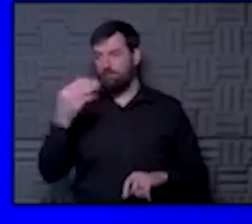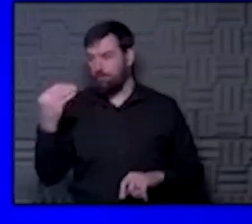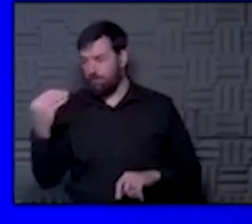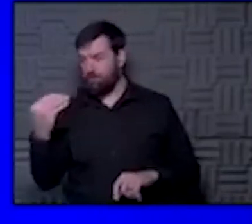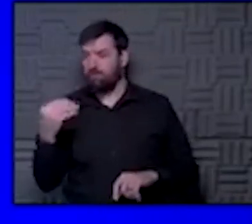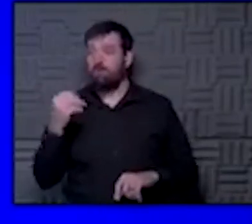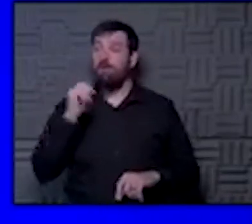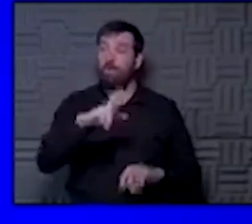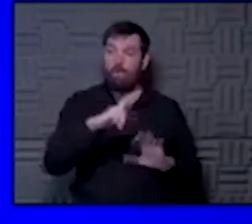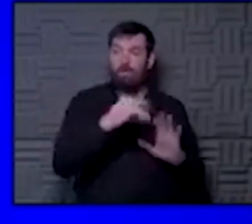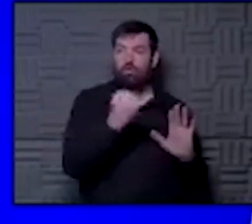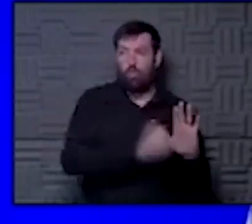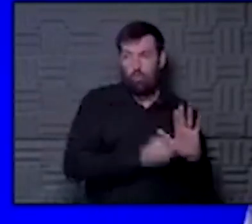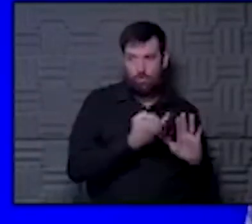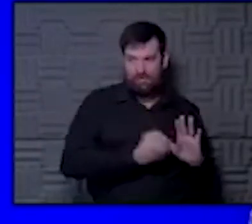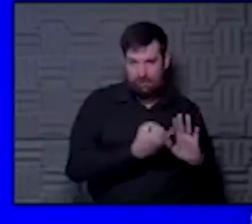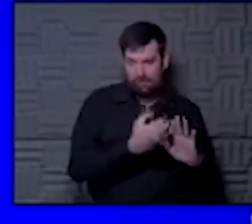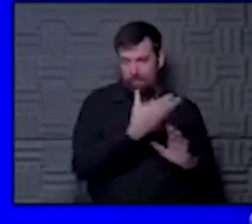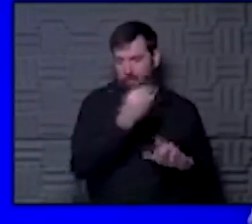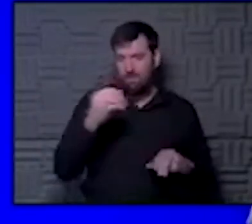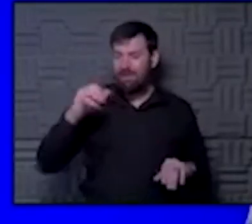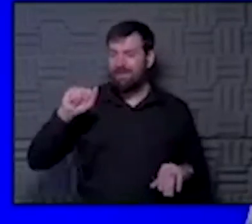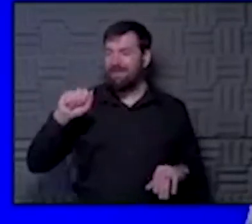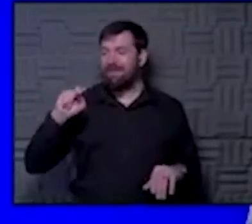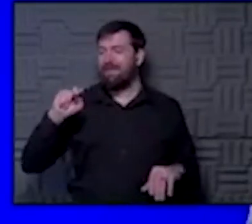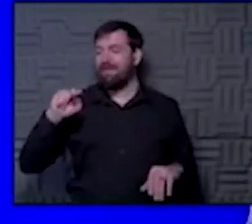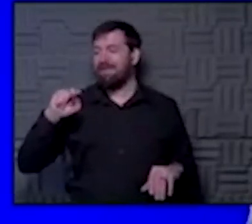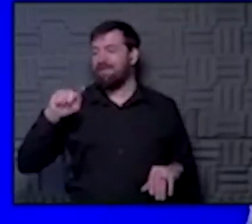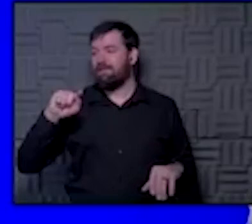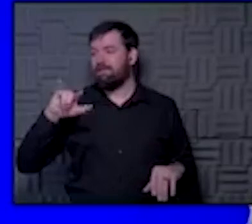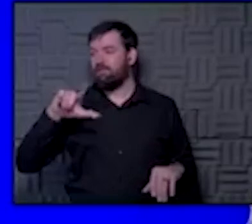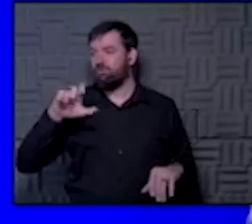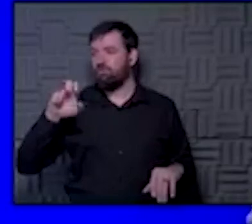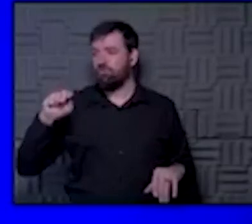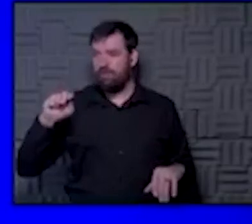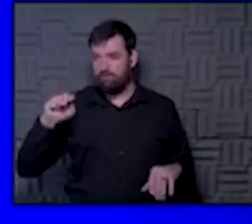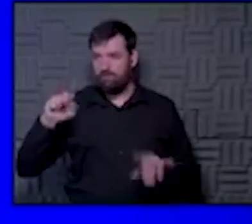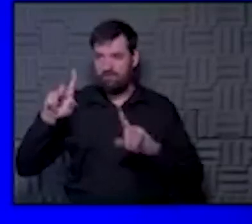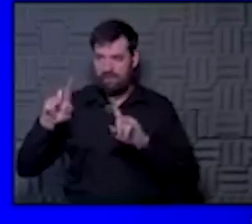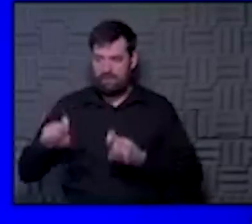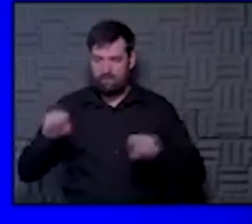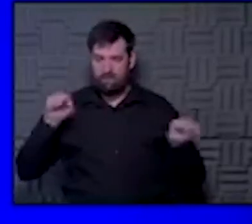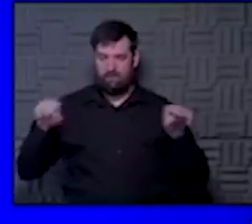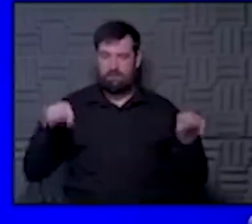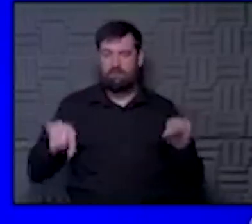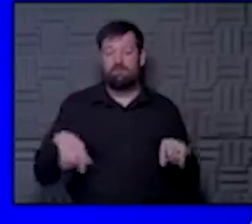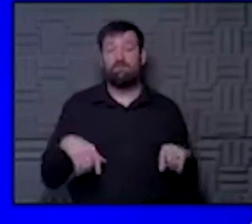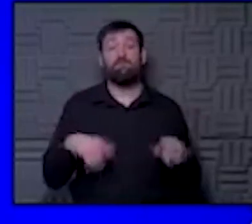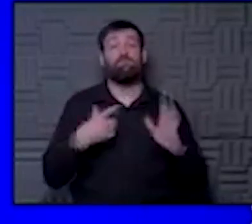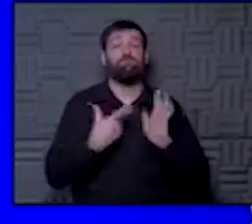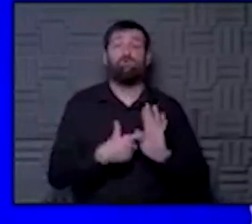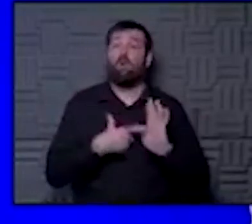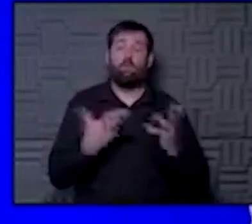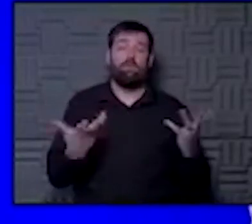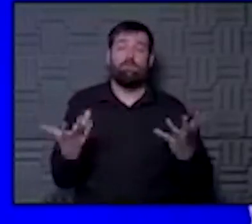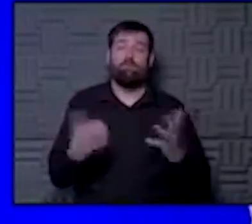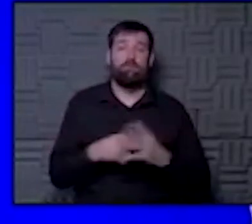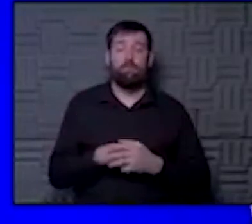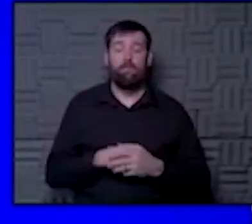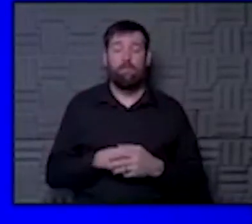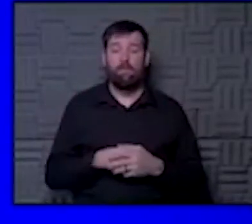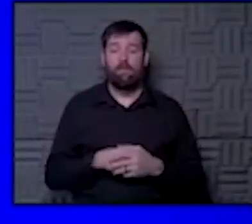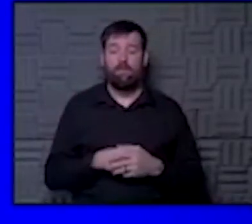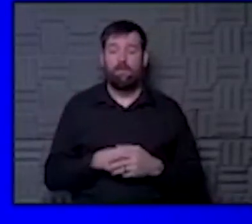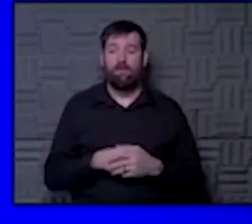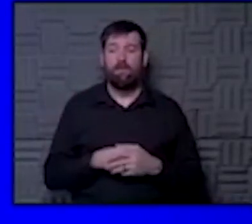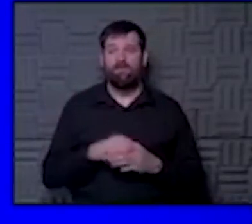or going through quarantine and getting an antigen test at 7, 10, and 14 days. And what they showed in those tables, if you